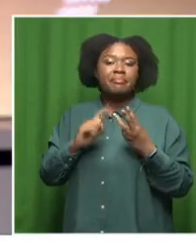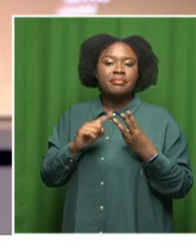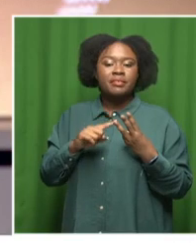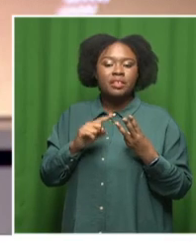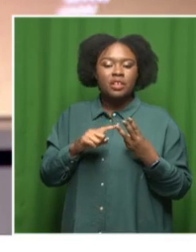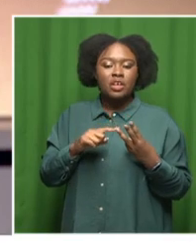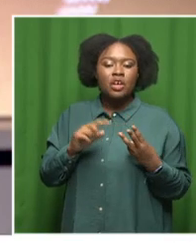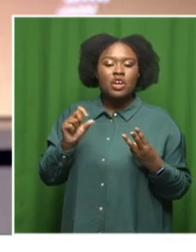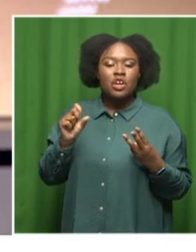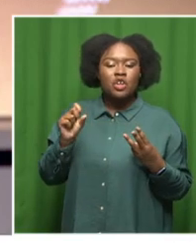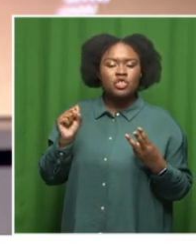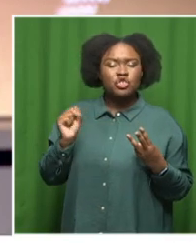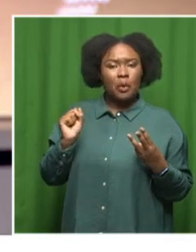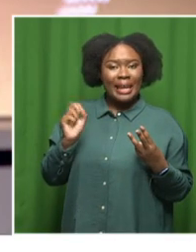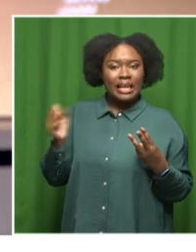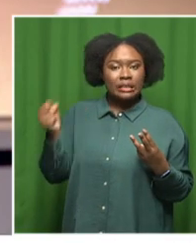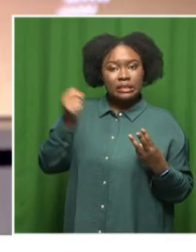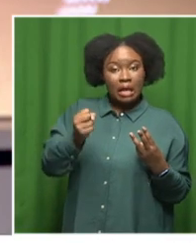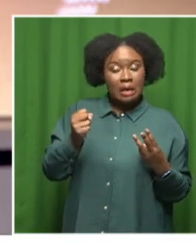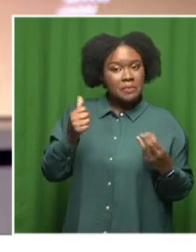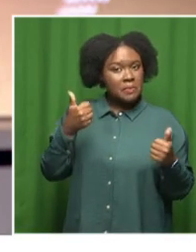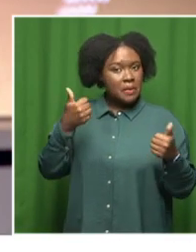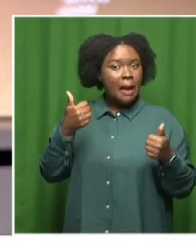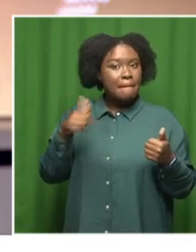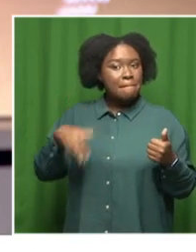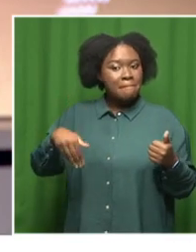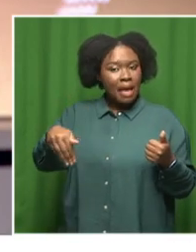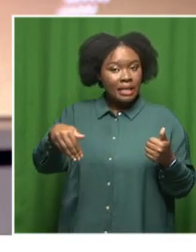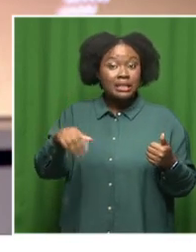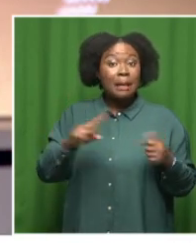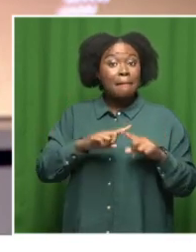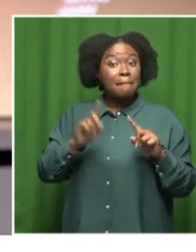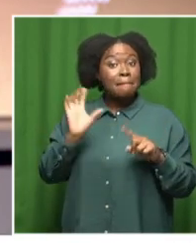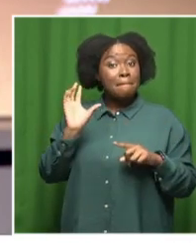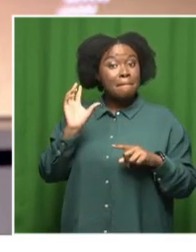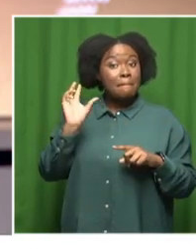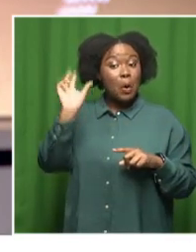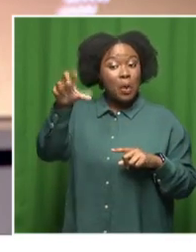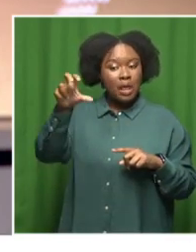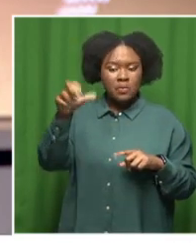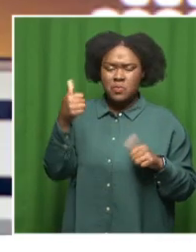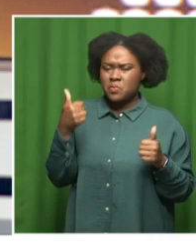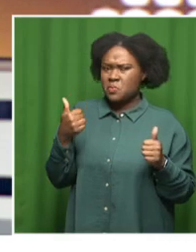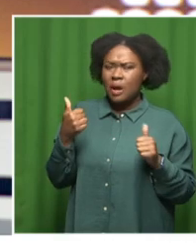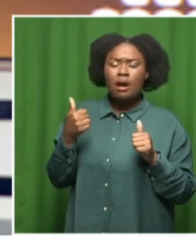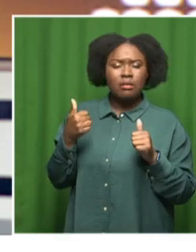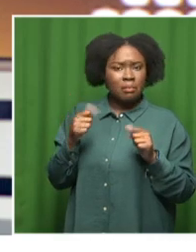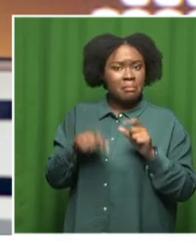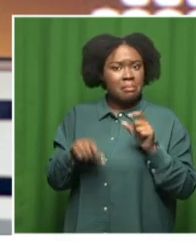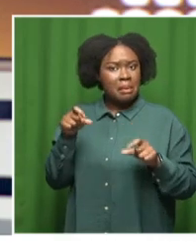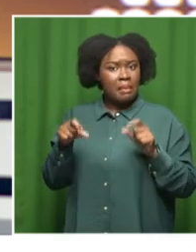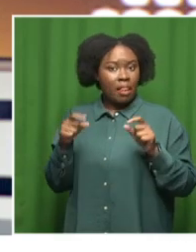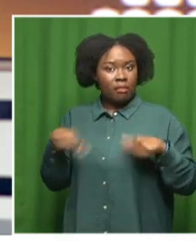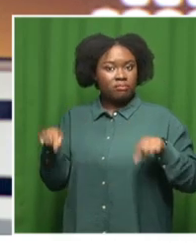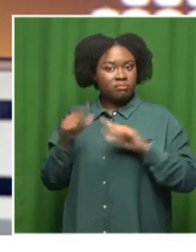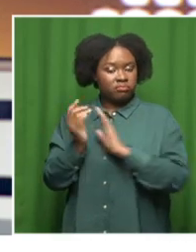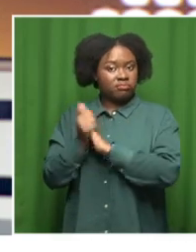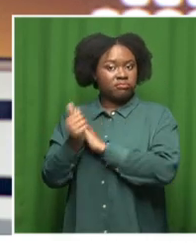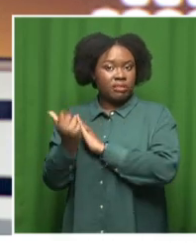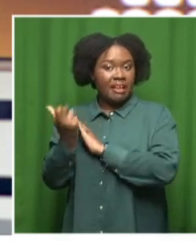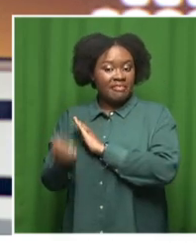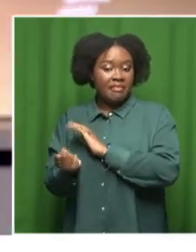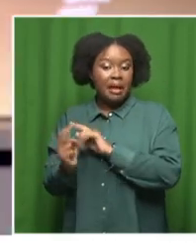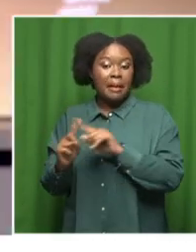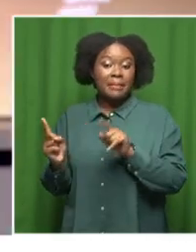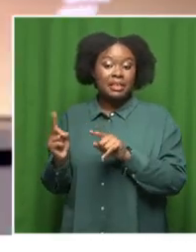Stoinis doing well with the bat as well. With the bowling, they've got an impeccable lineup. So that battle seems to be a one-sided affair. Then